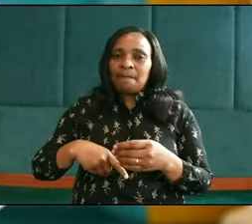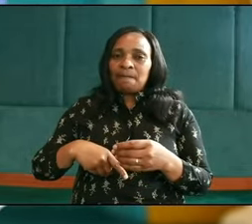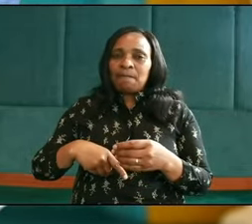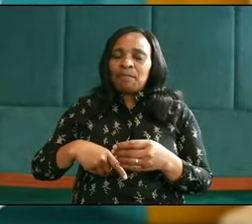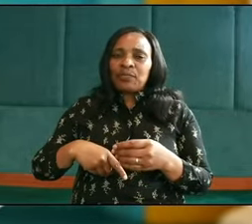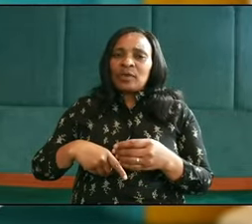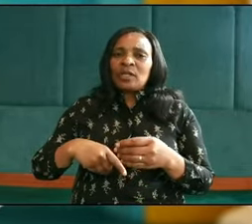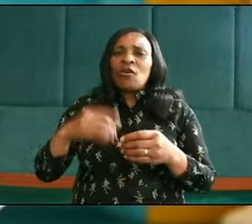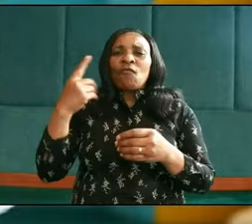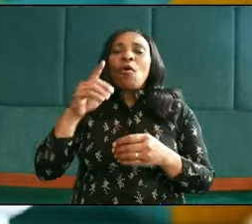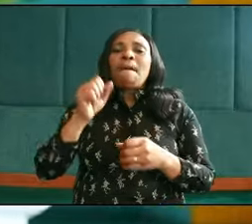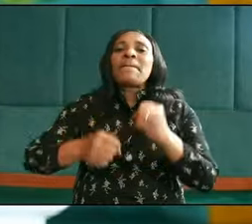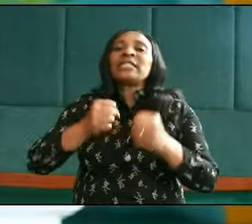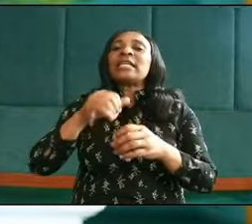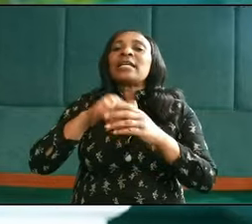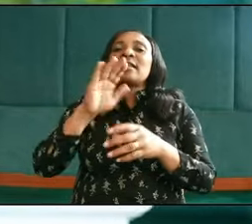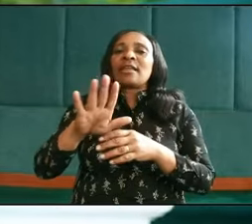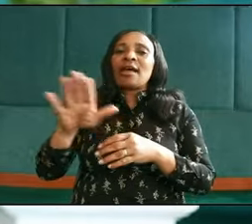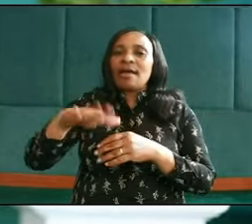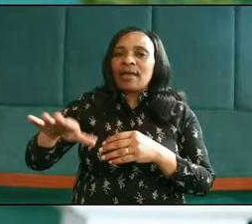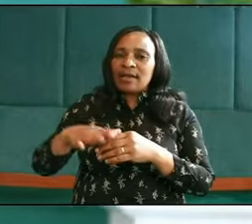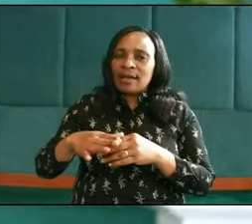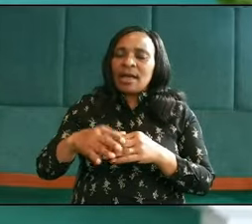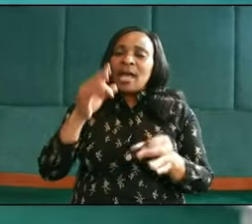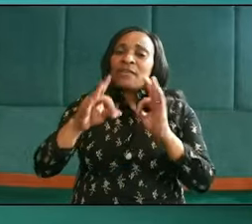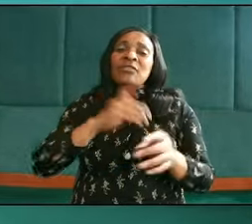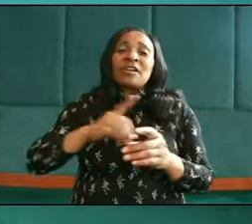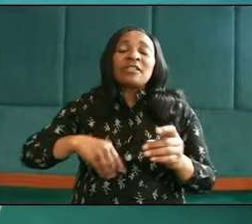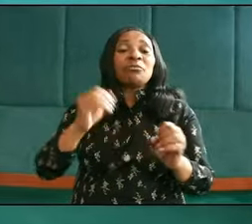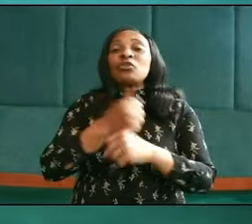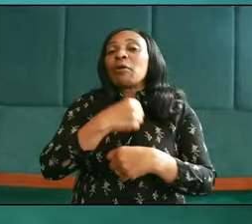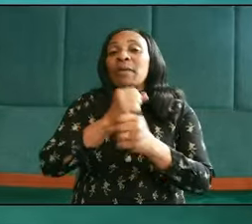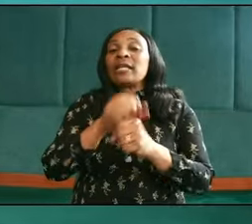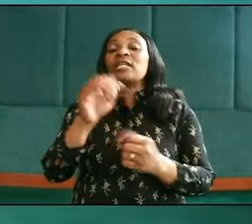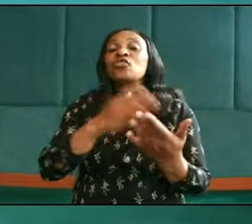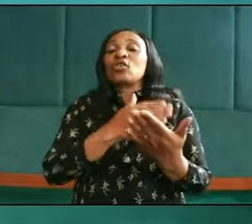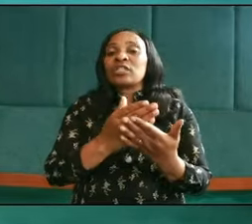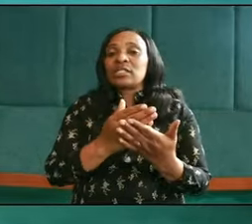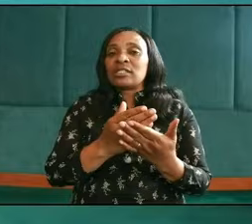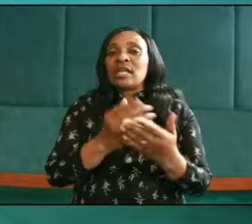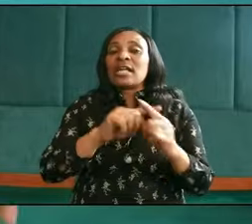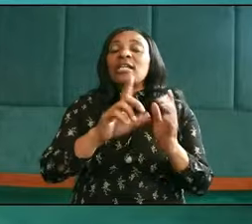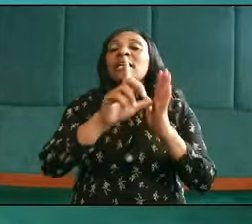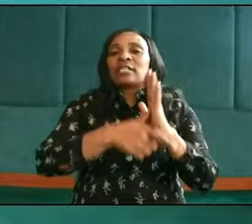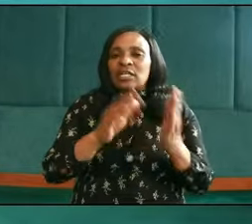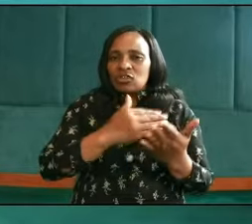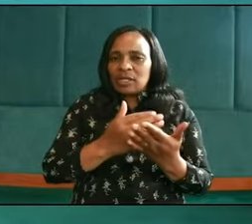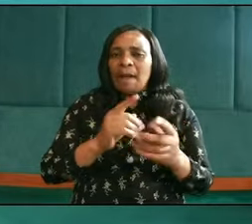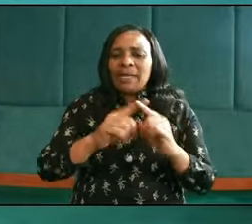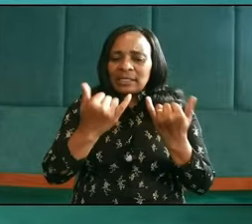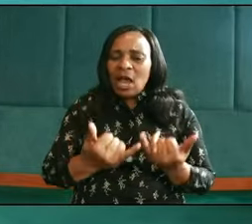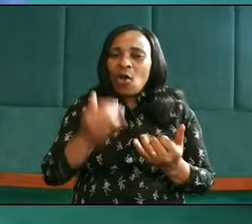there might be a reason if he didn't compose it why it is ascribed to him. But let us just believe that